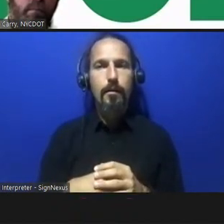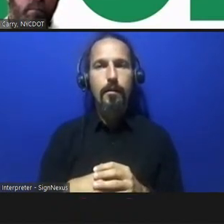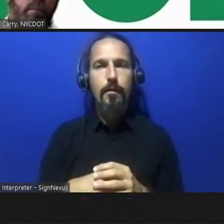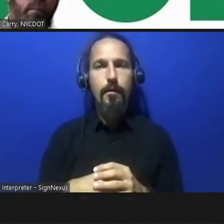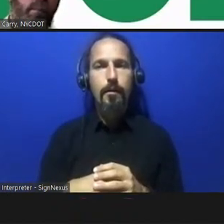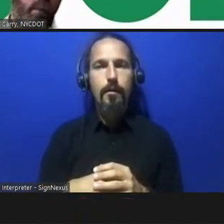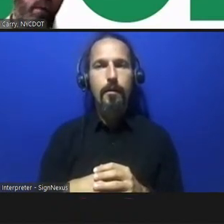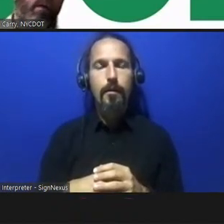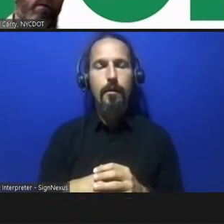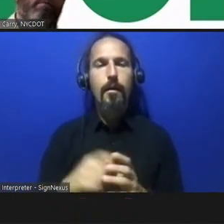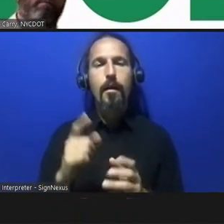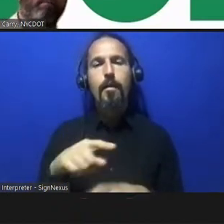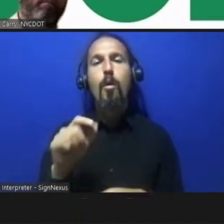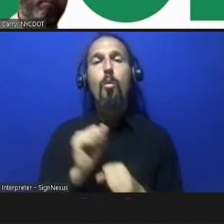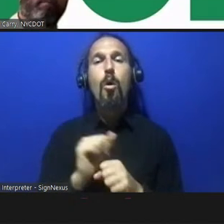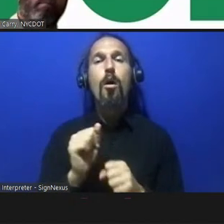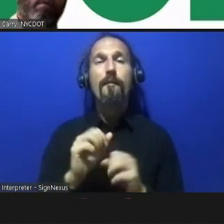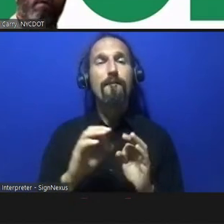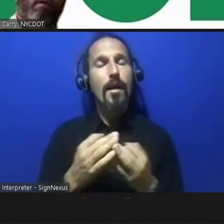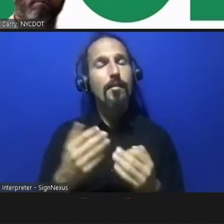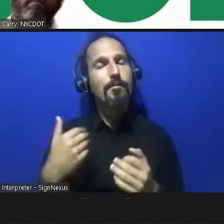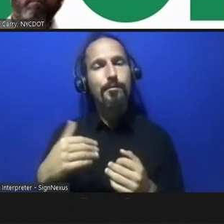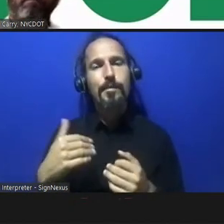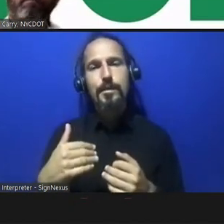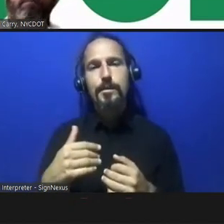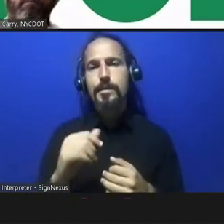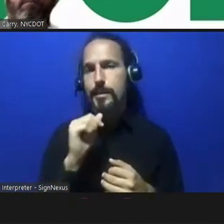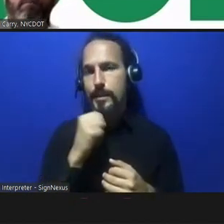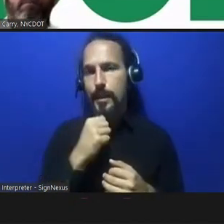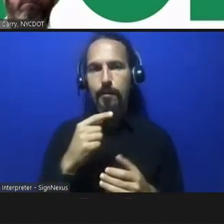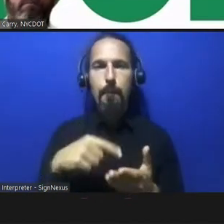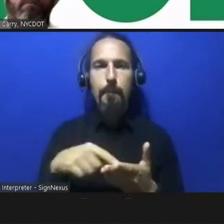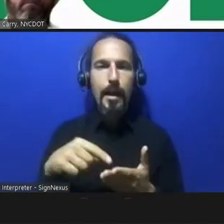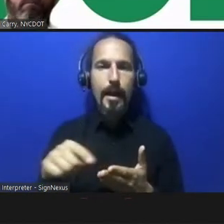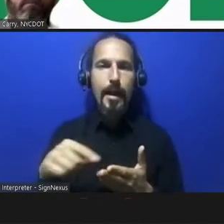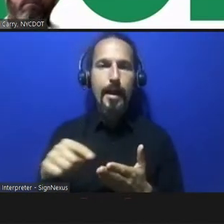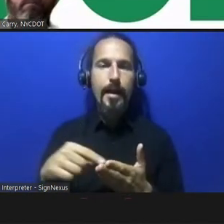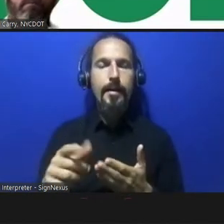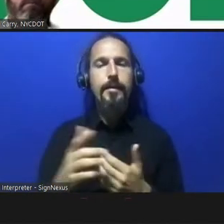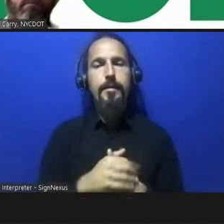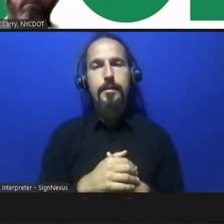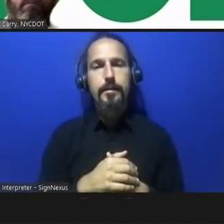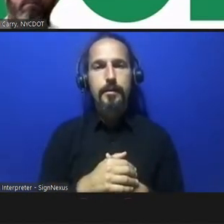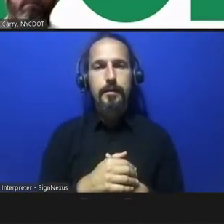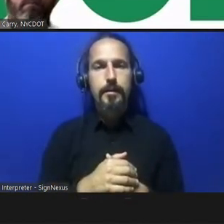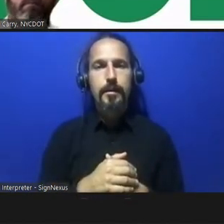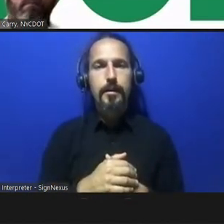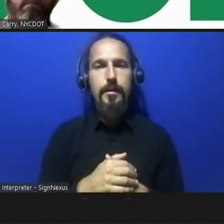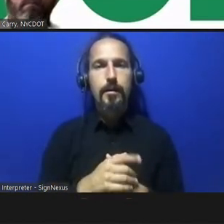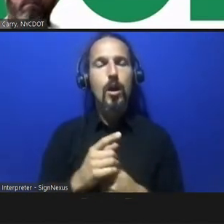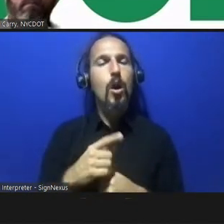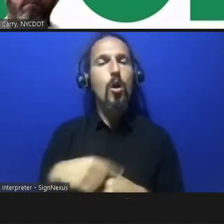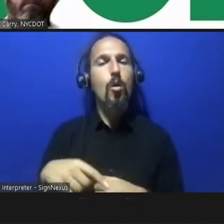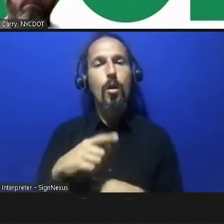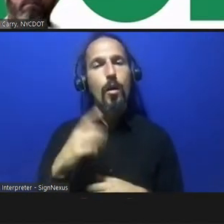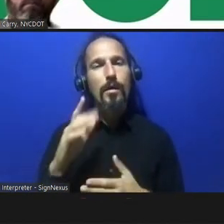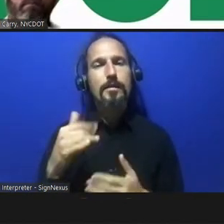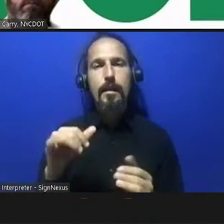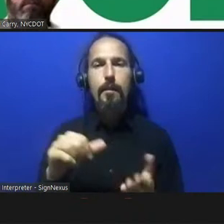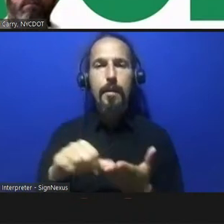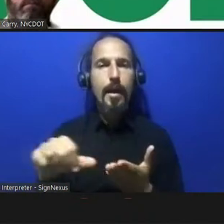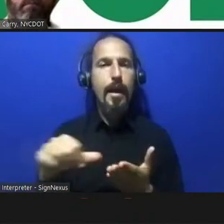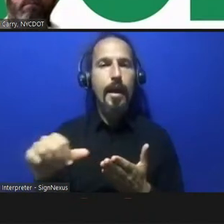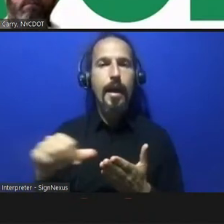you know the working families especially to be paying that you know because one way or another we're going to pay for it